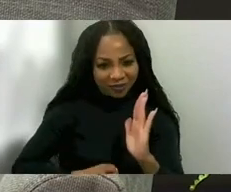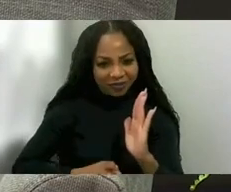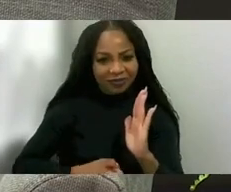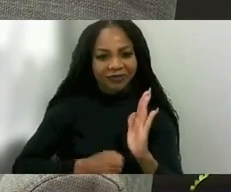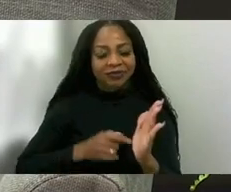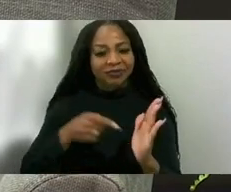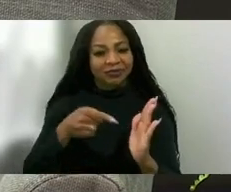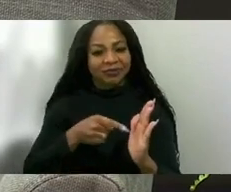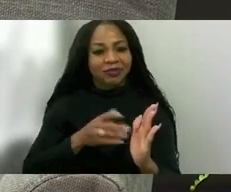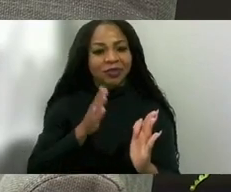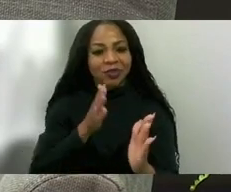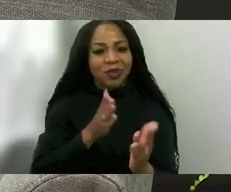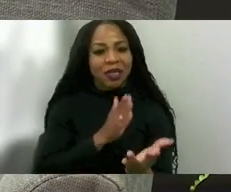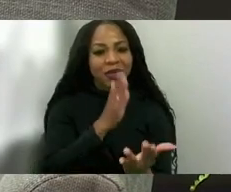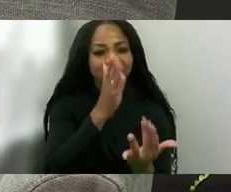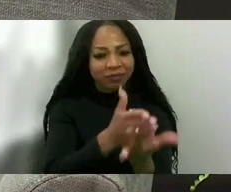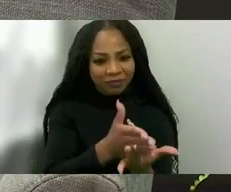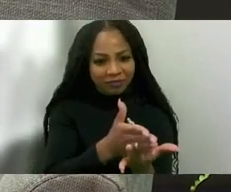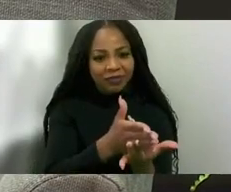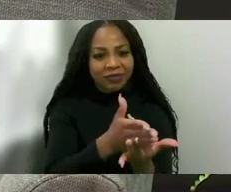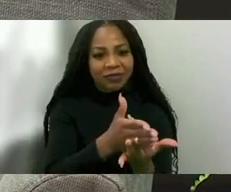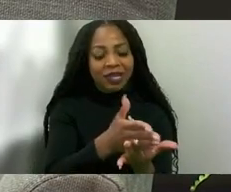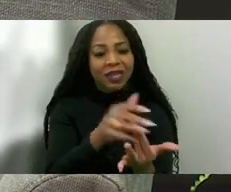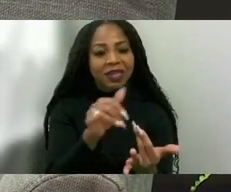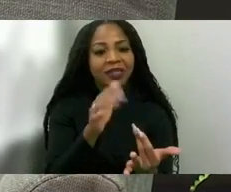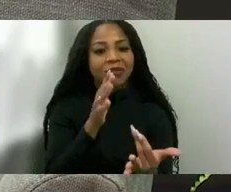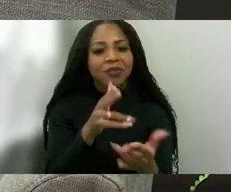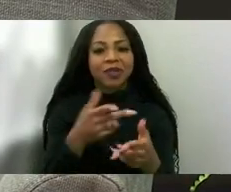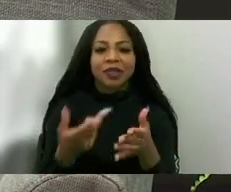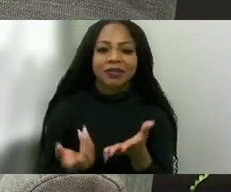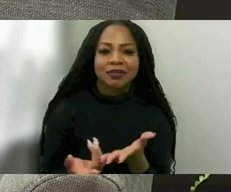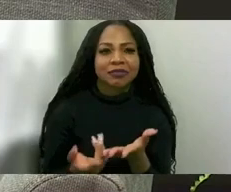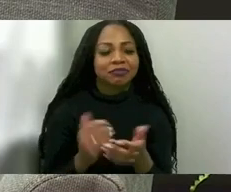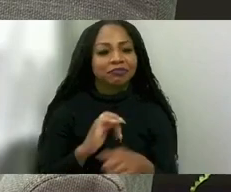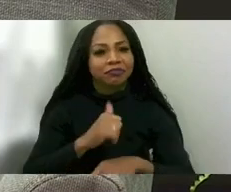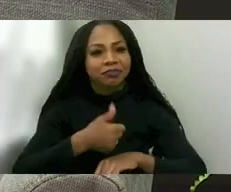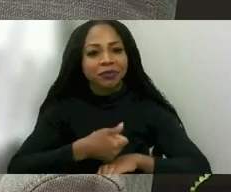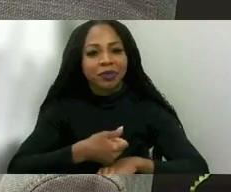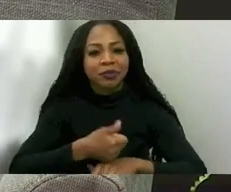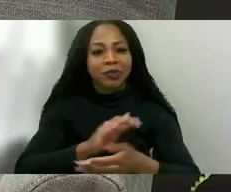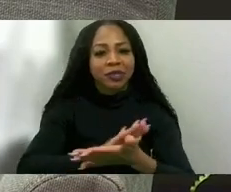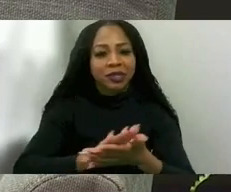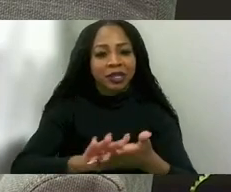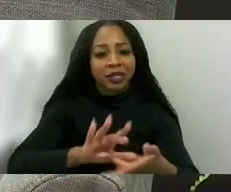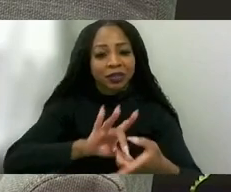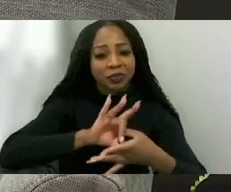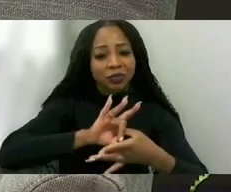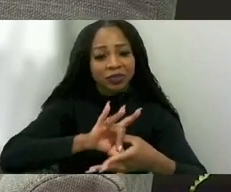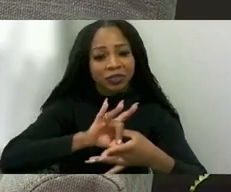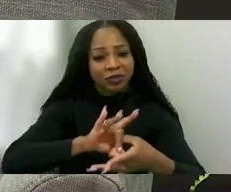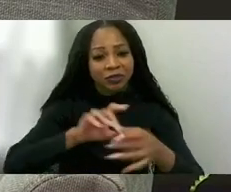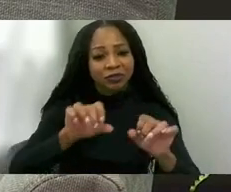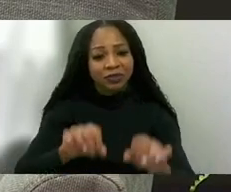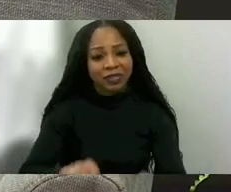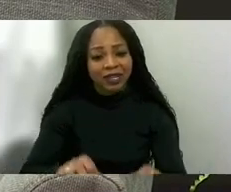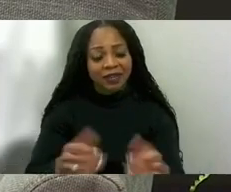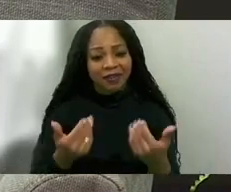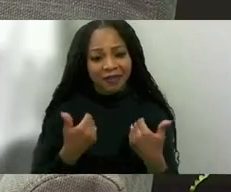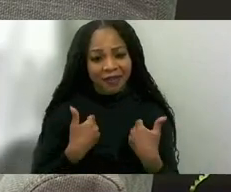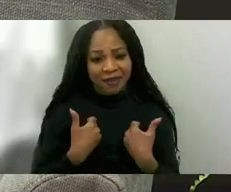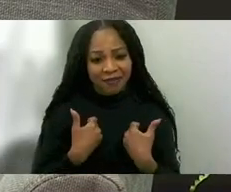interventions in order to name the kinds of relationships that we might have to lands and